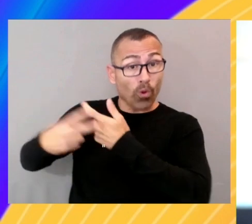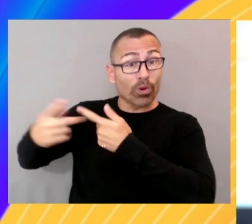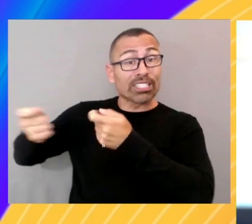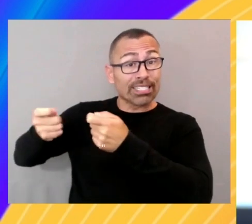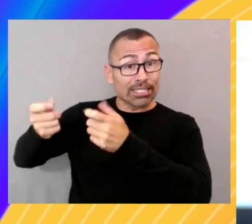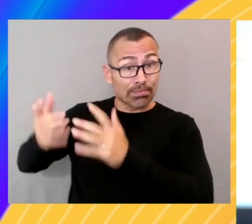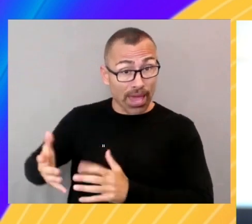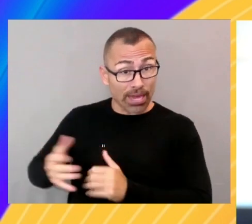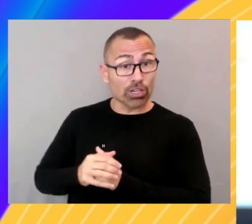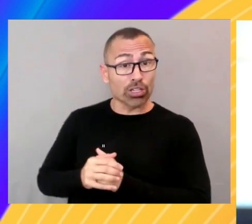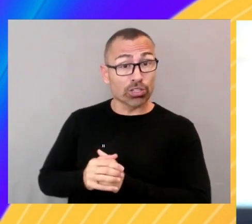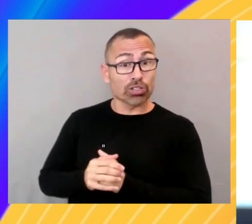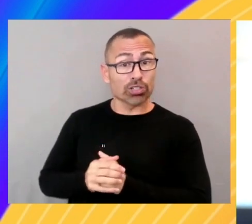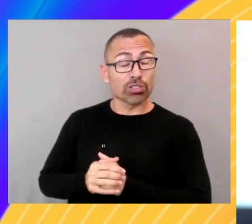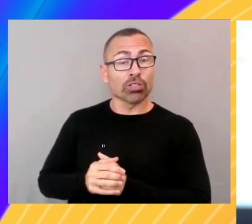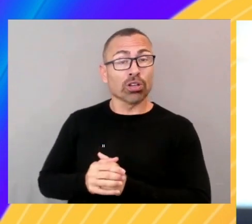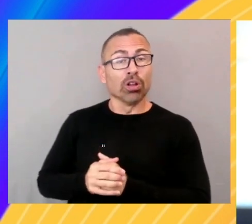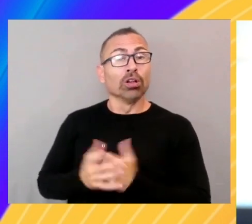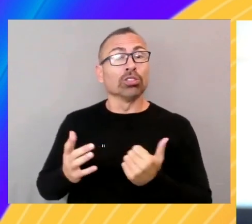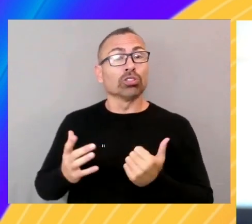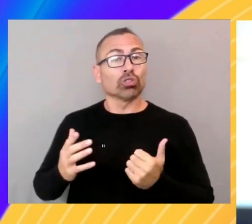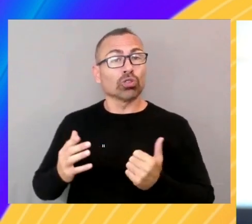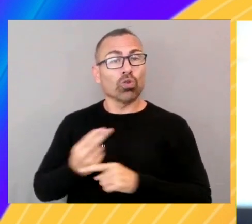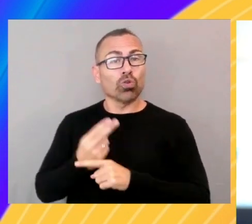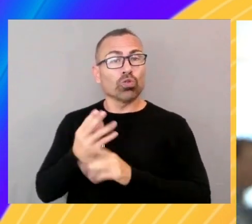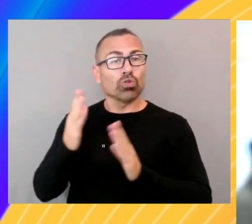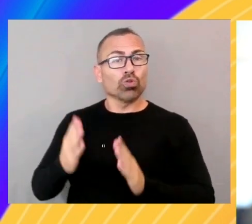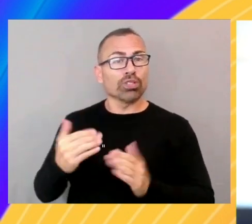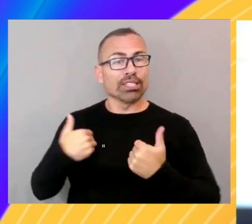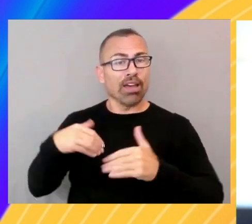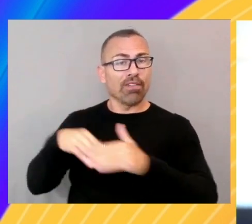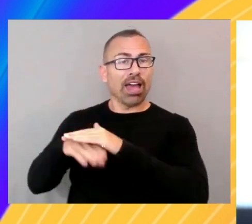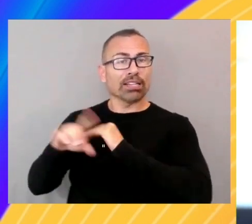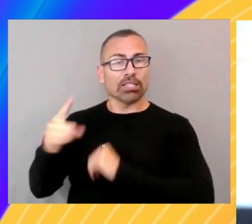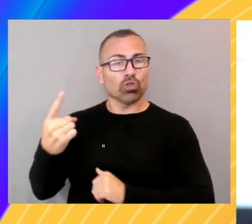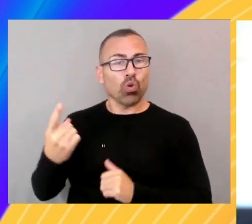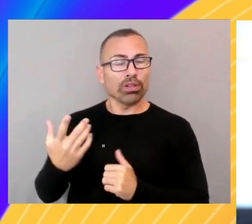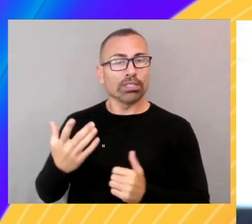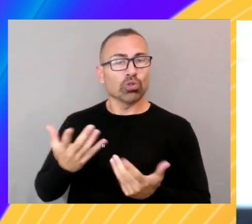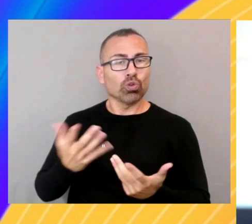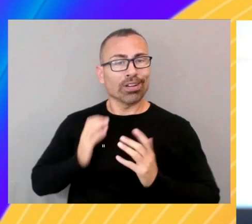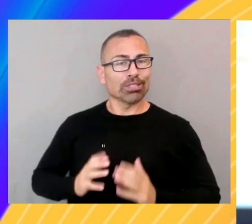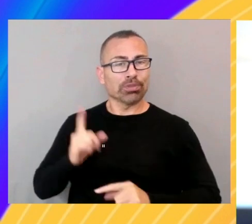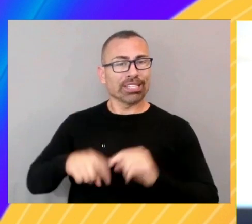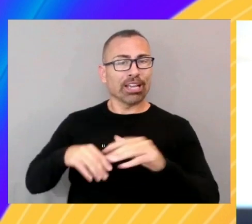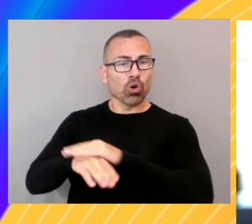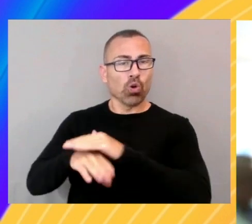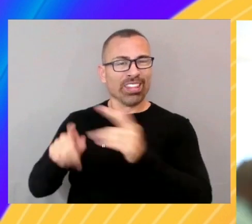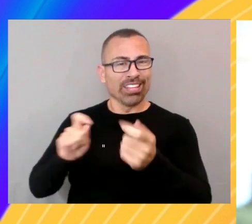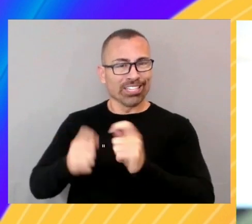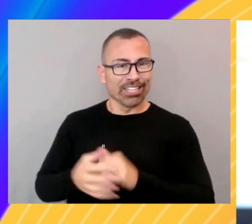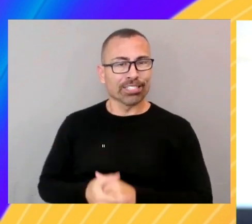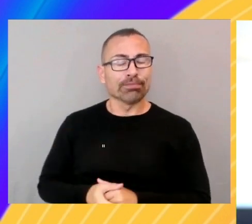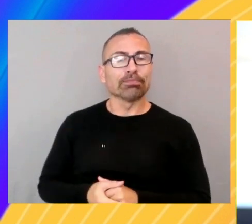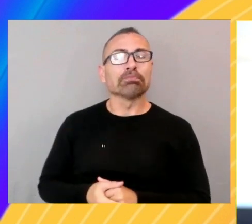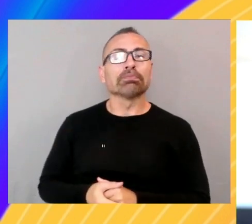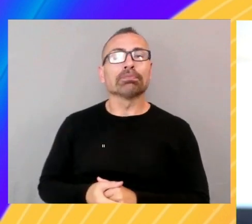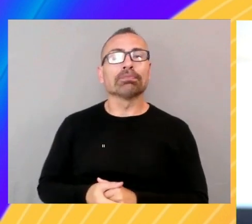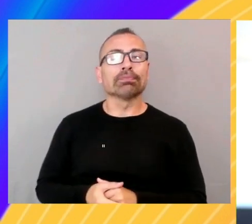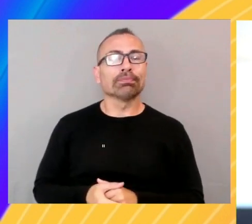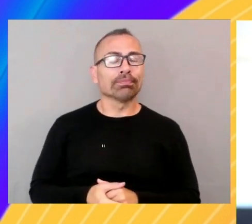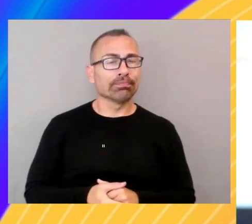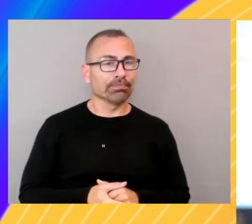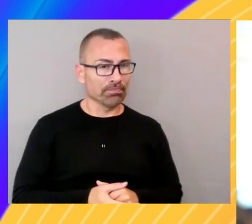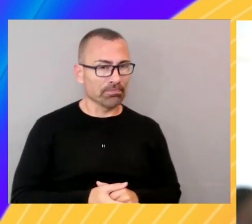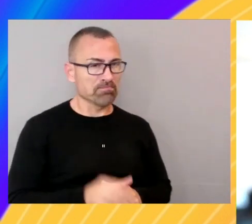have read-only access into this data. They cannot go in and change it. Okay, gotcha. Yeah? So are we limited to just kind